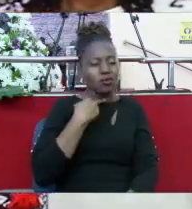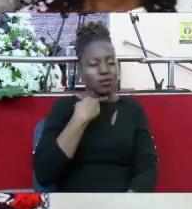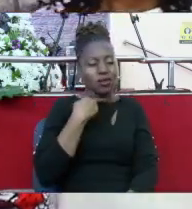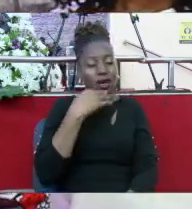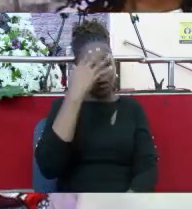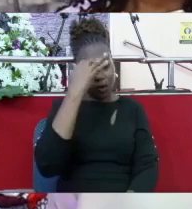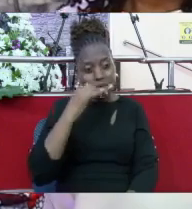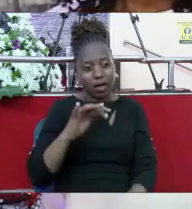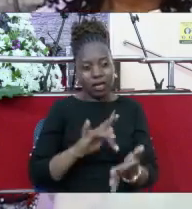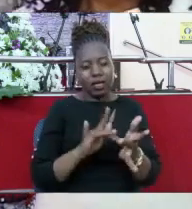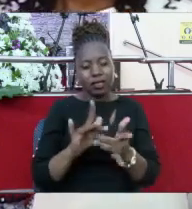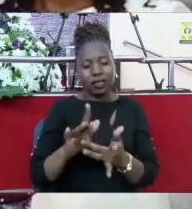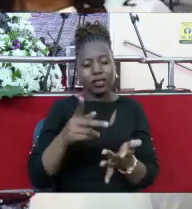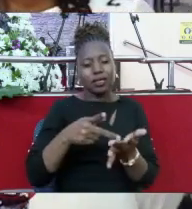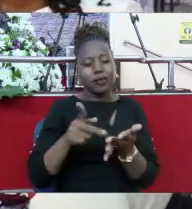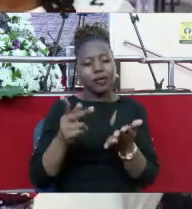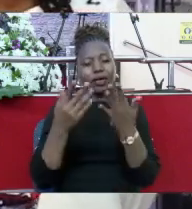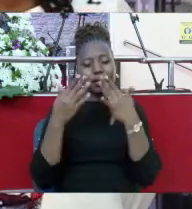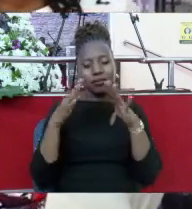So receive your healing.